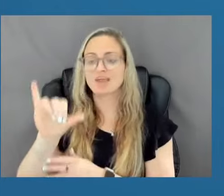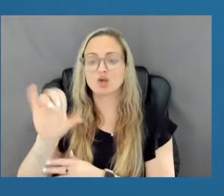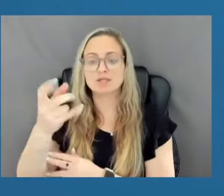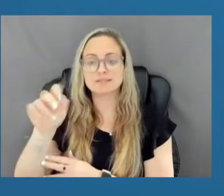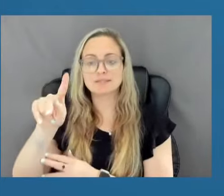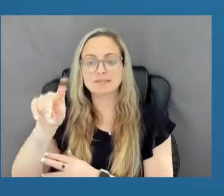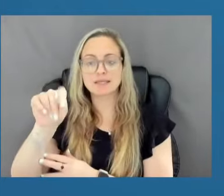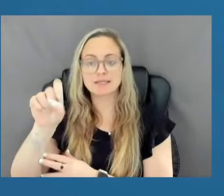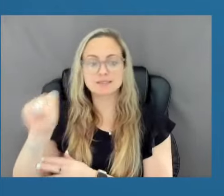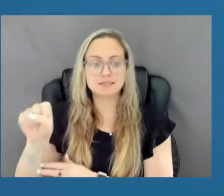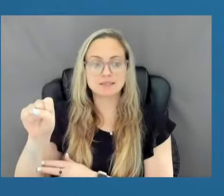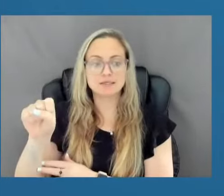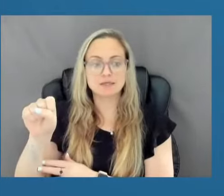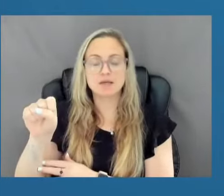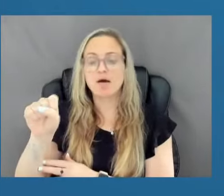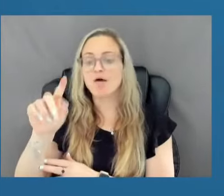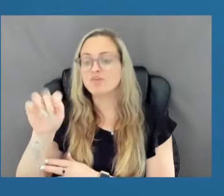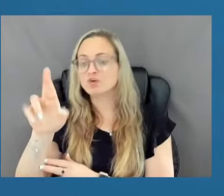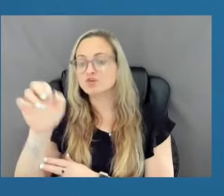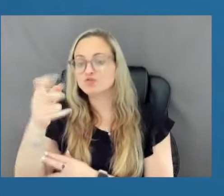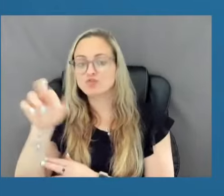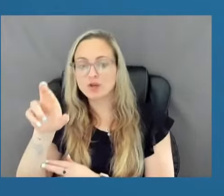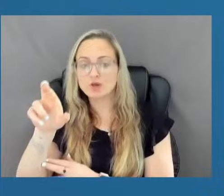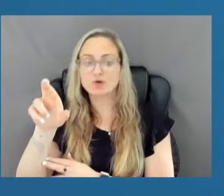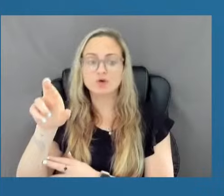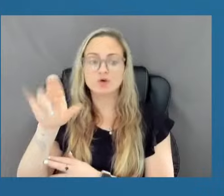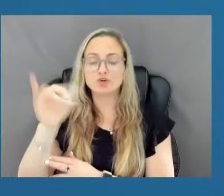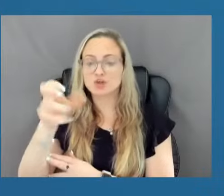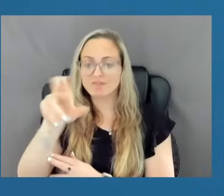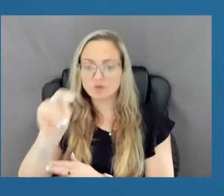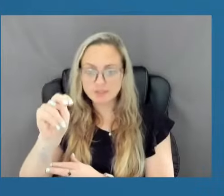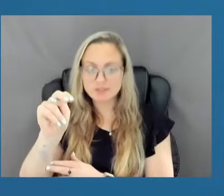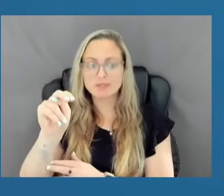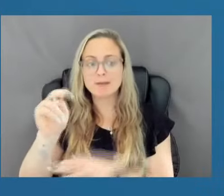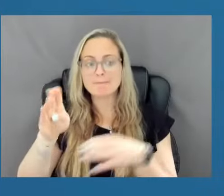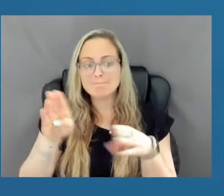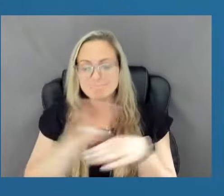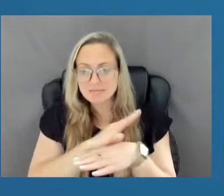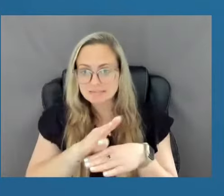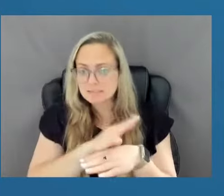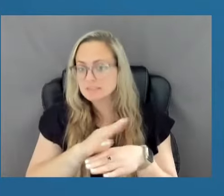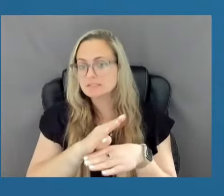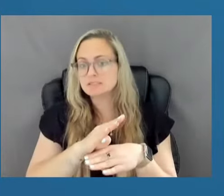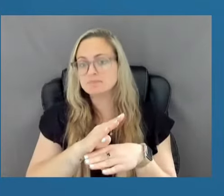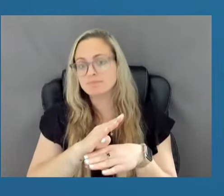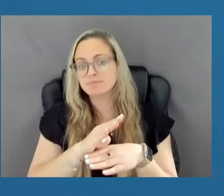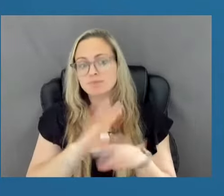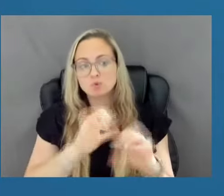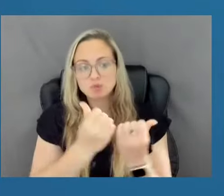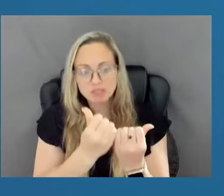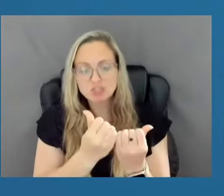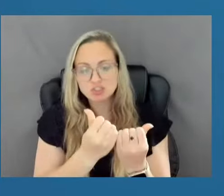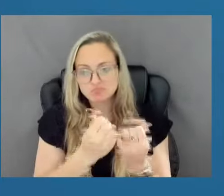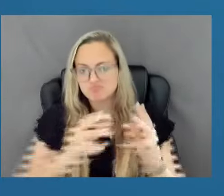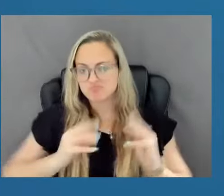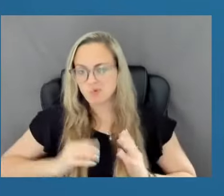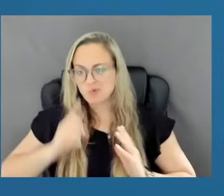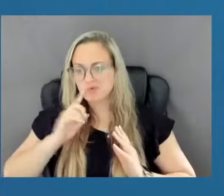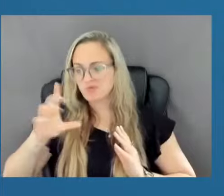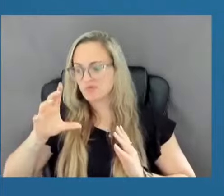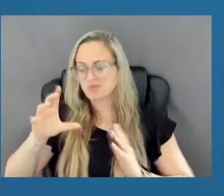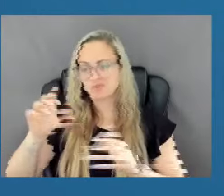of the Greater Jefferson Avenue Business Association and the owner of Golden Cup Coffee. Now, ladies and gentlemen, please put your